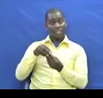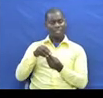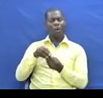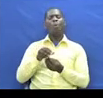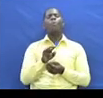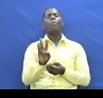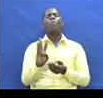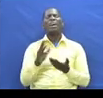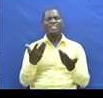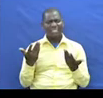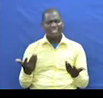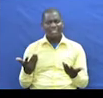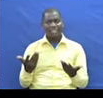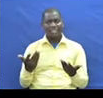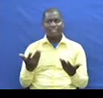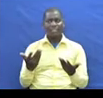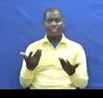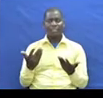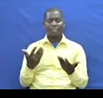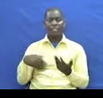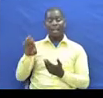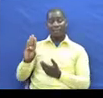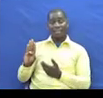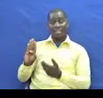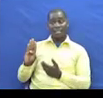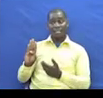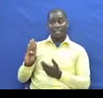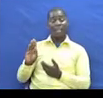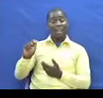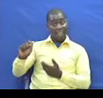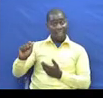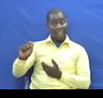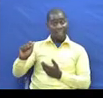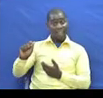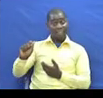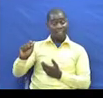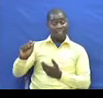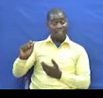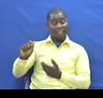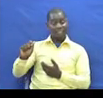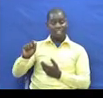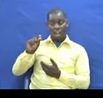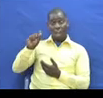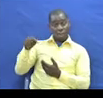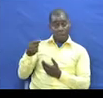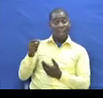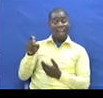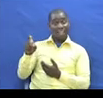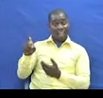they? It is the first one, A, comma X.